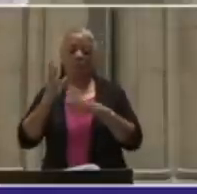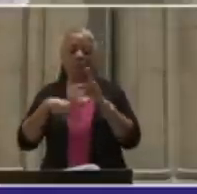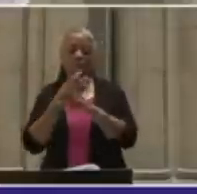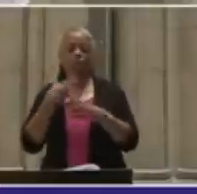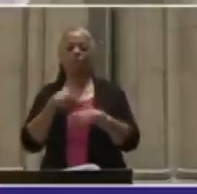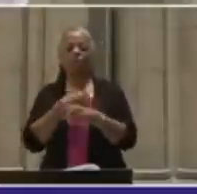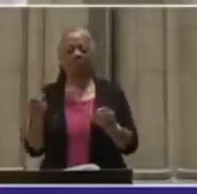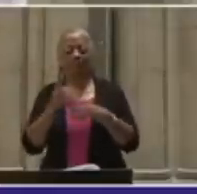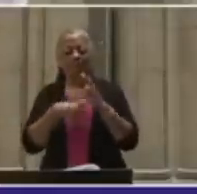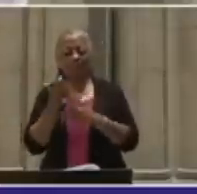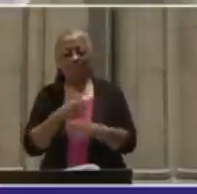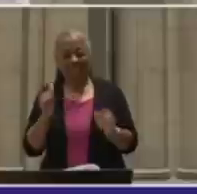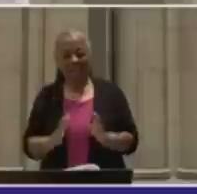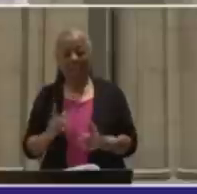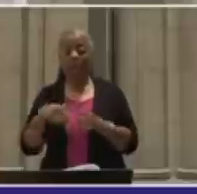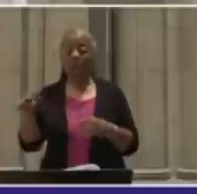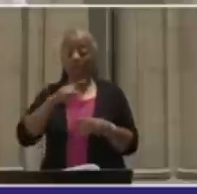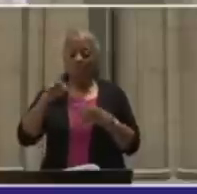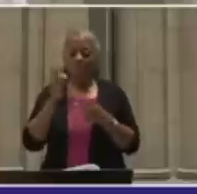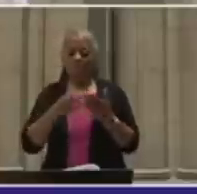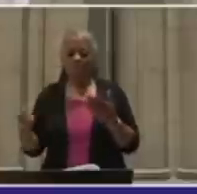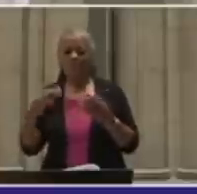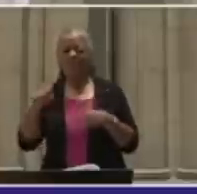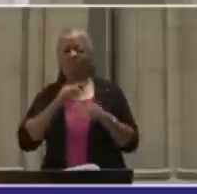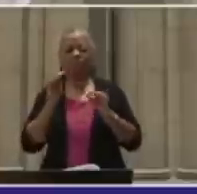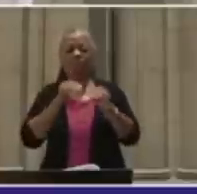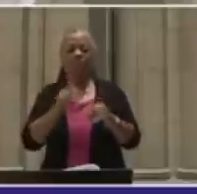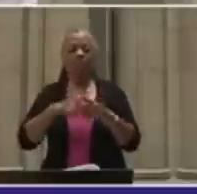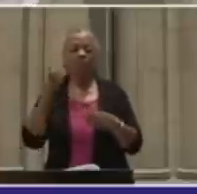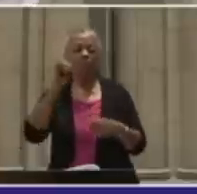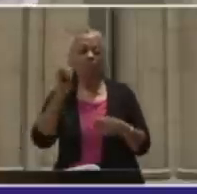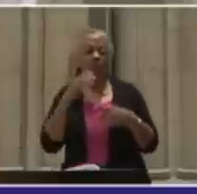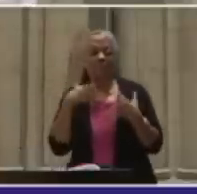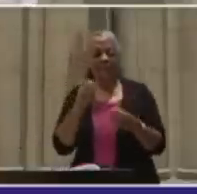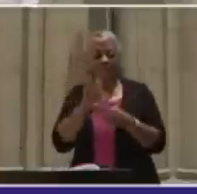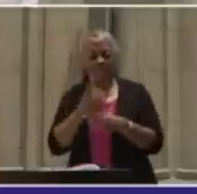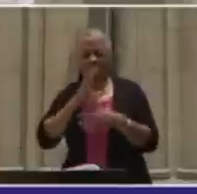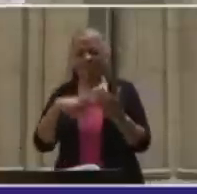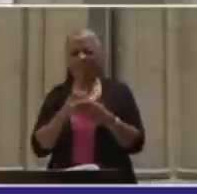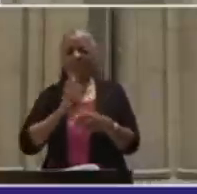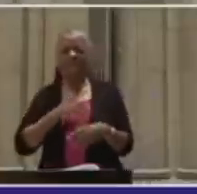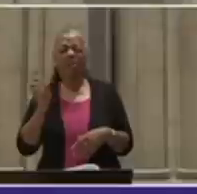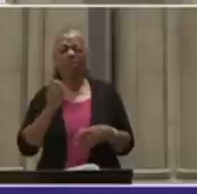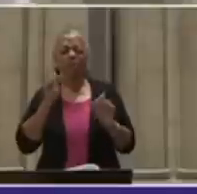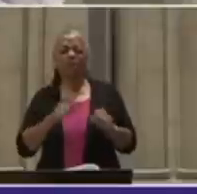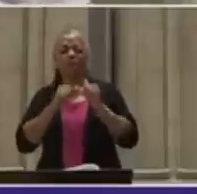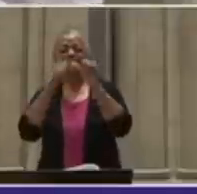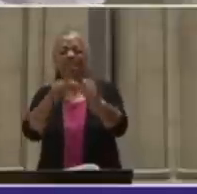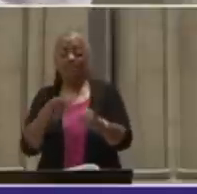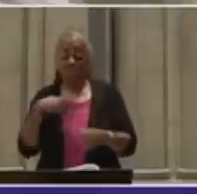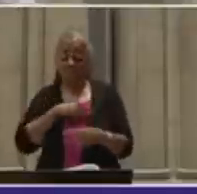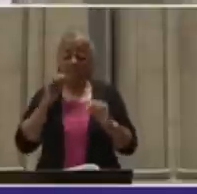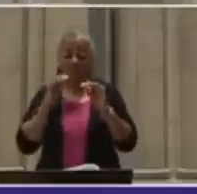make the world a safer place. And with those resources, they could be put toward ensuring health care for all, and our democracy could live. If we